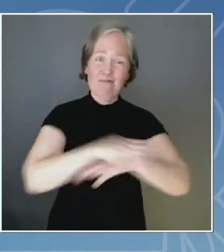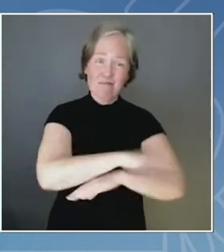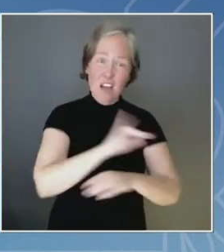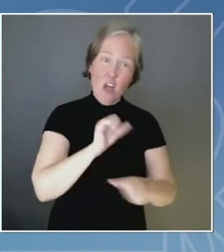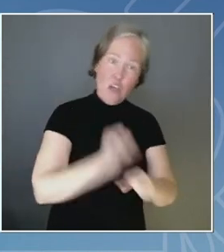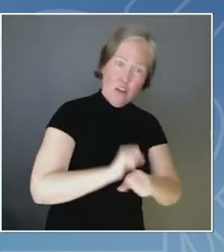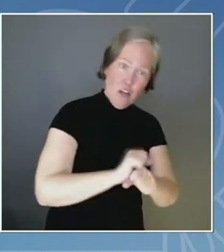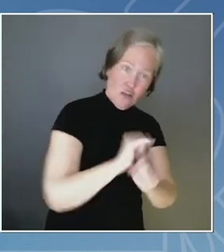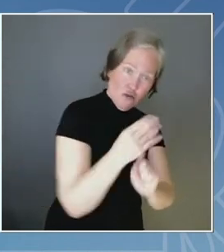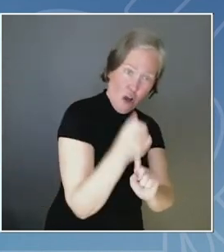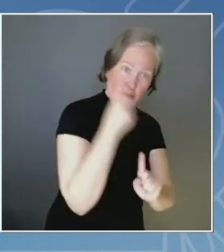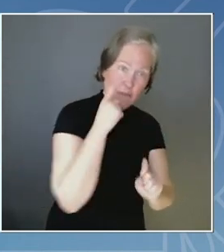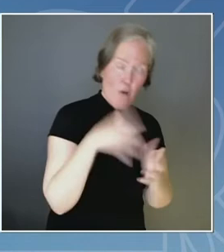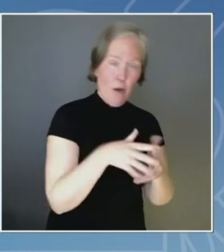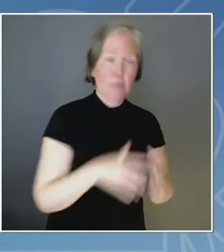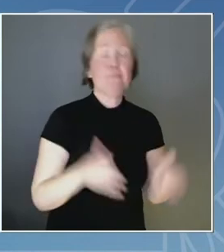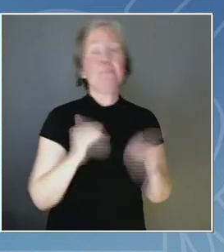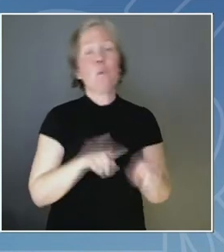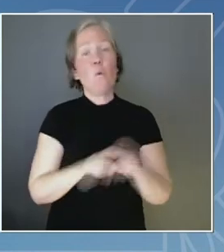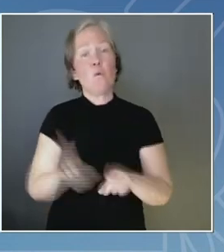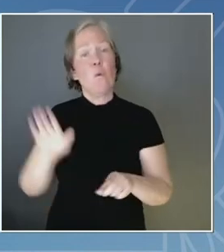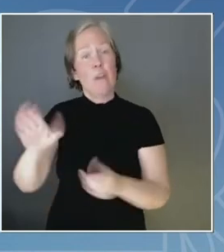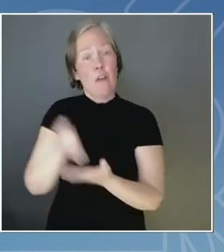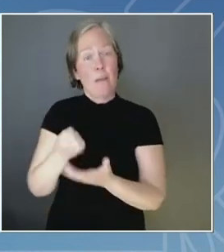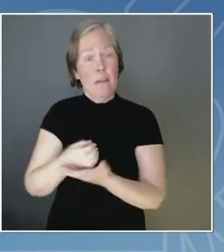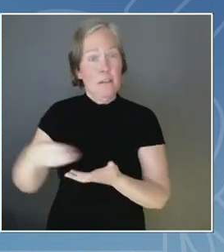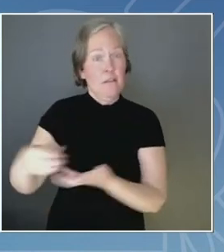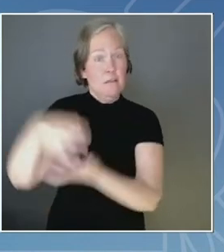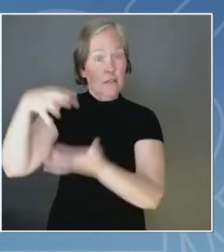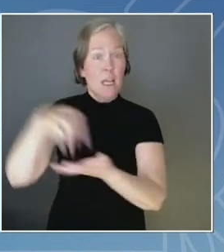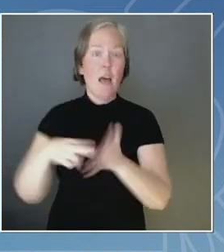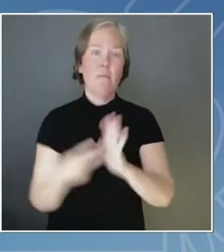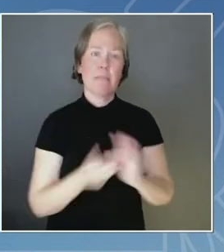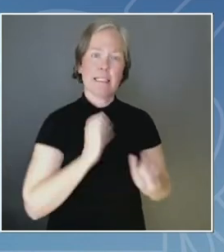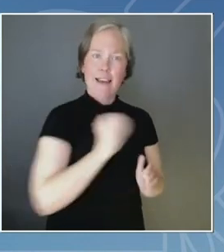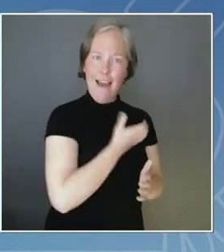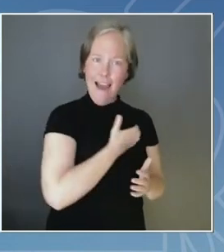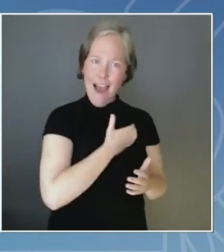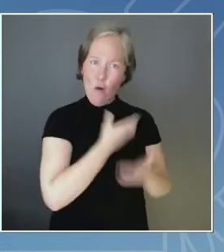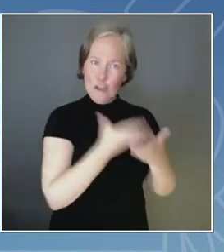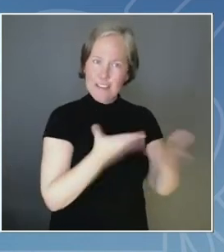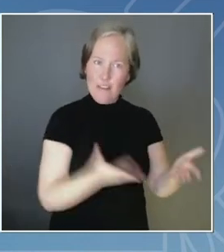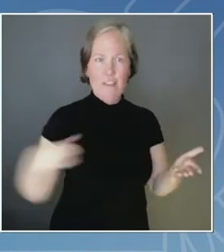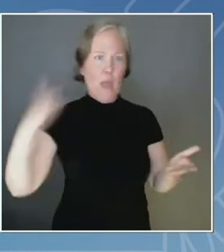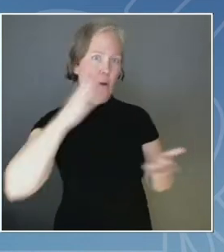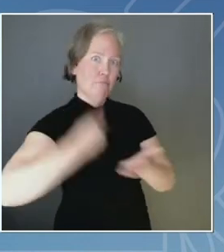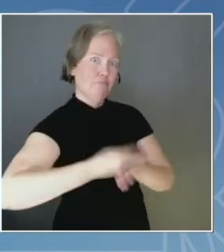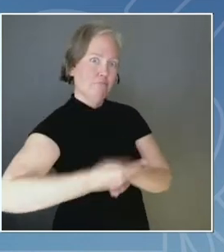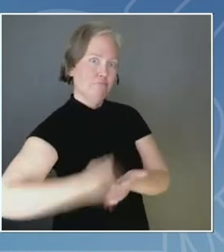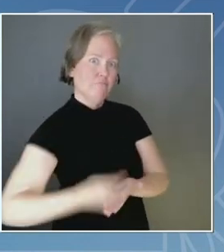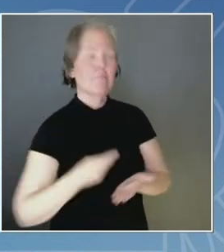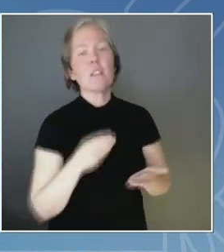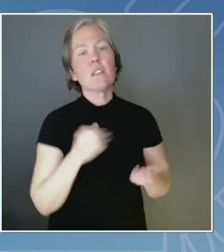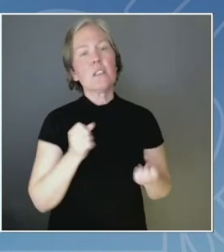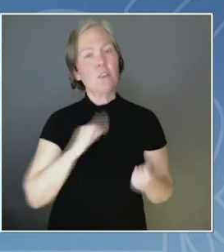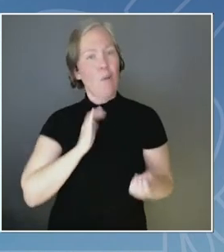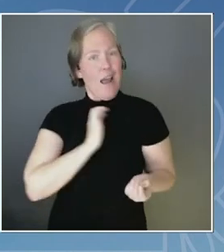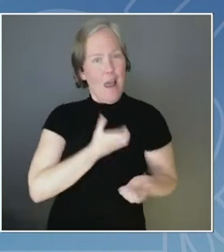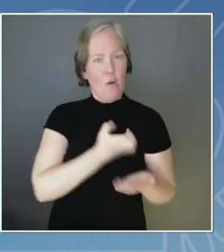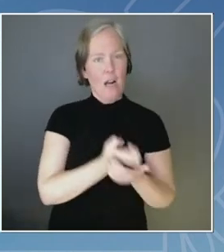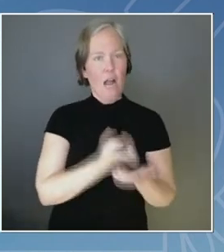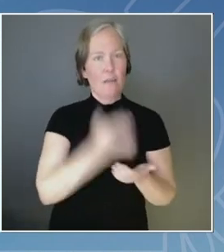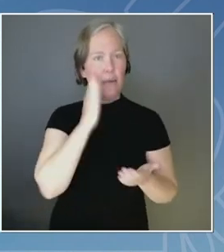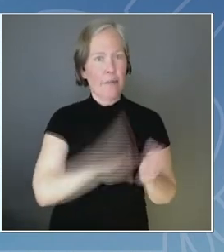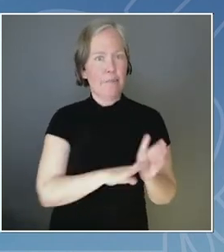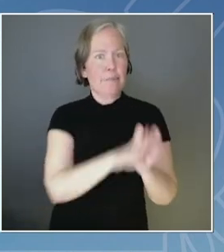the Indo-Pacific countries will generate demand for our world-class goods and services, creating opportunities for economic growth